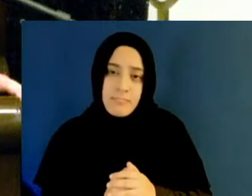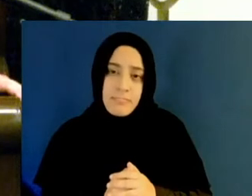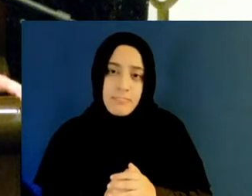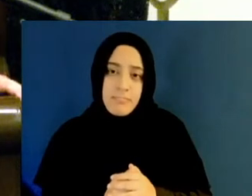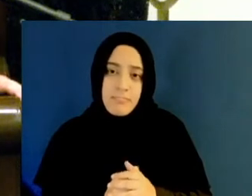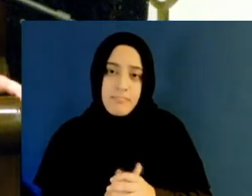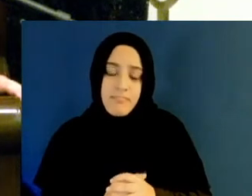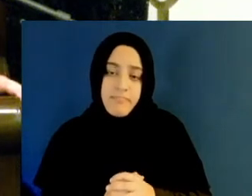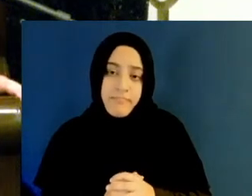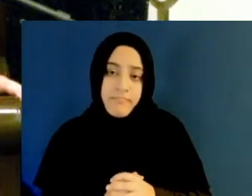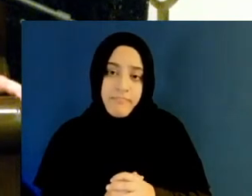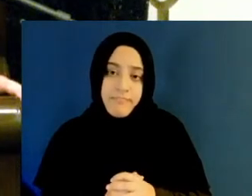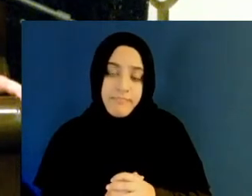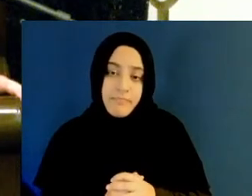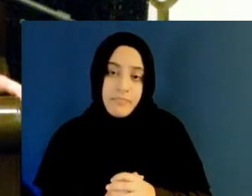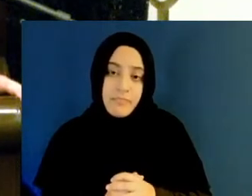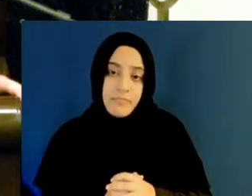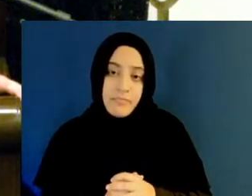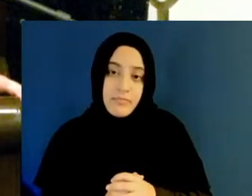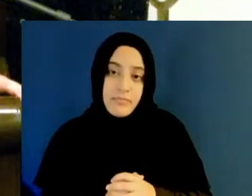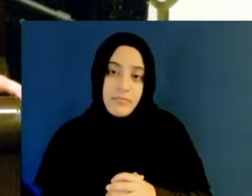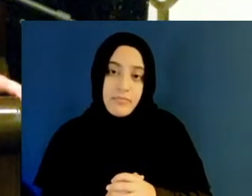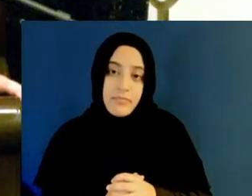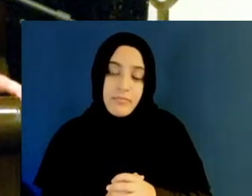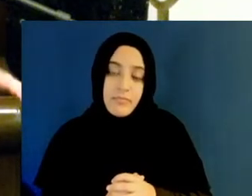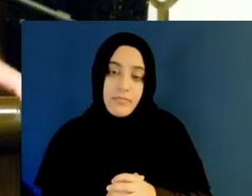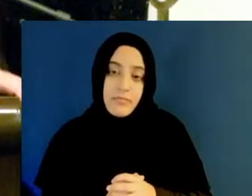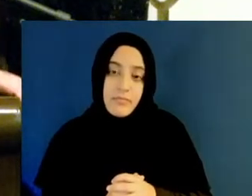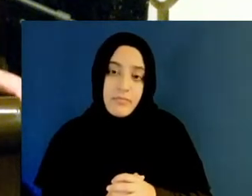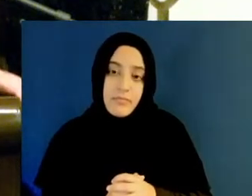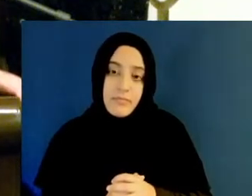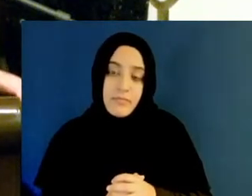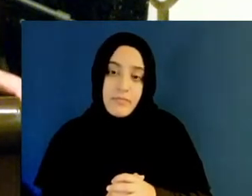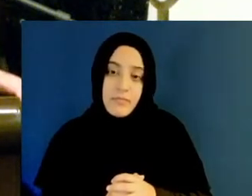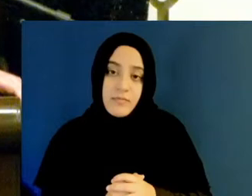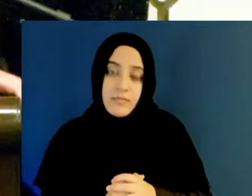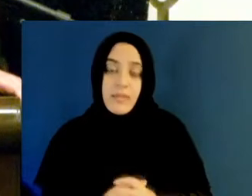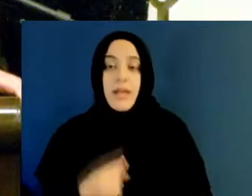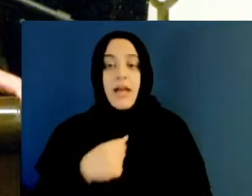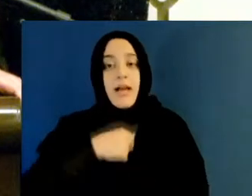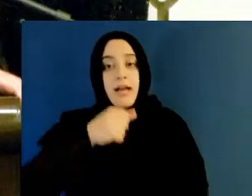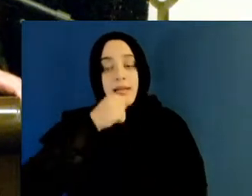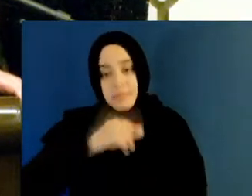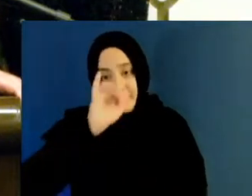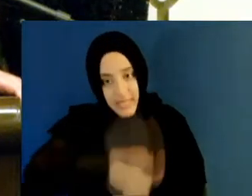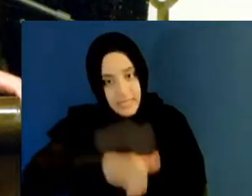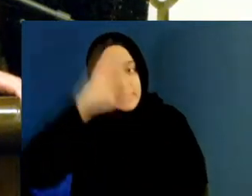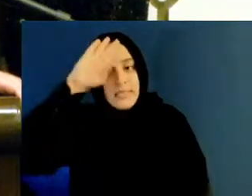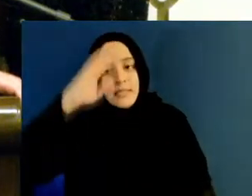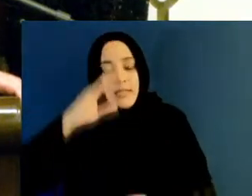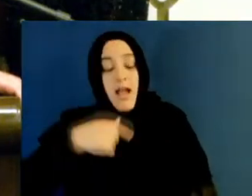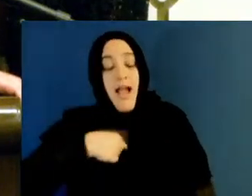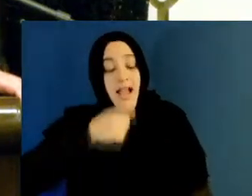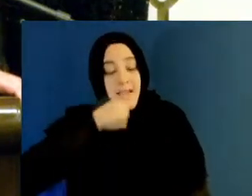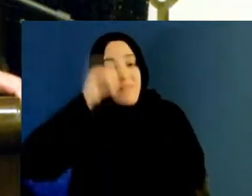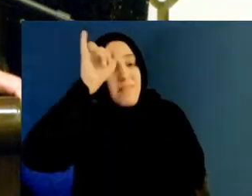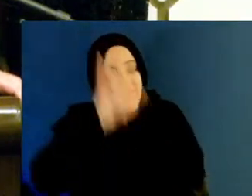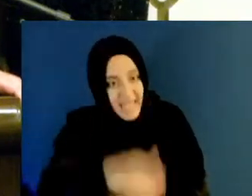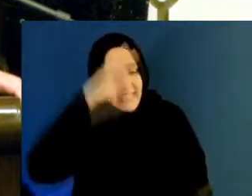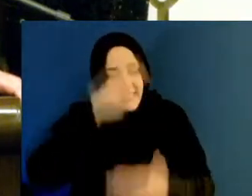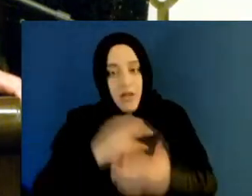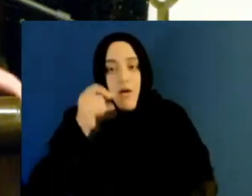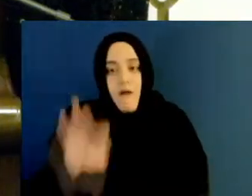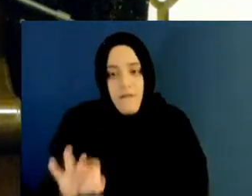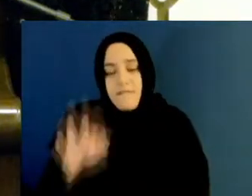lam yakfur billahi turfata ayn. I am the son of that Ali ibn Abi Talib who